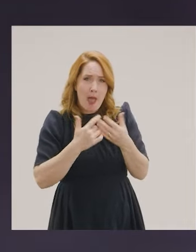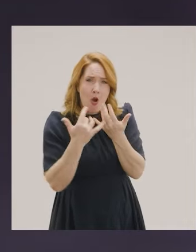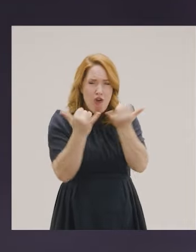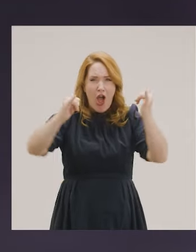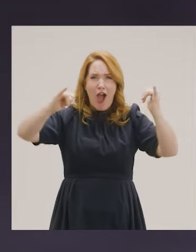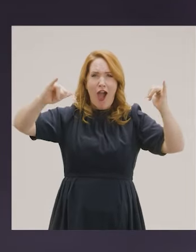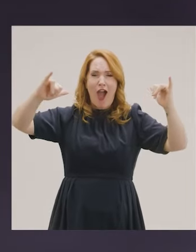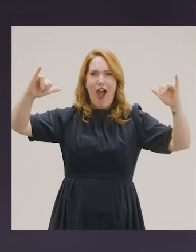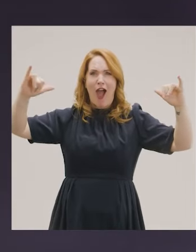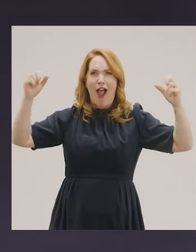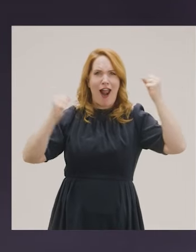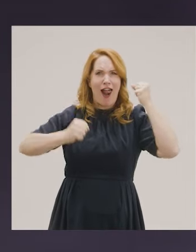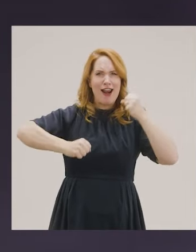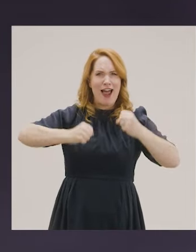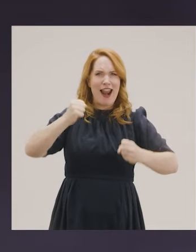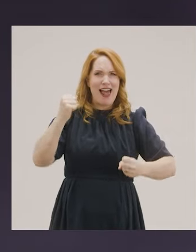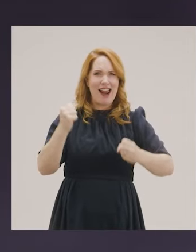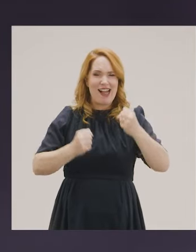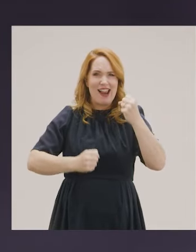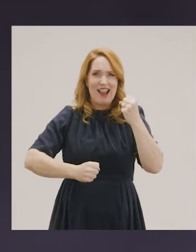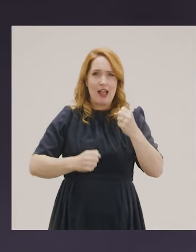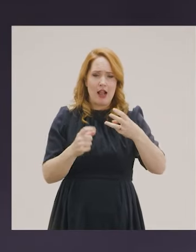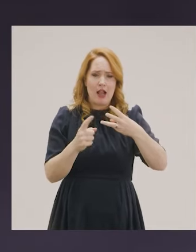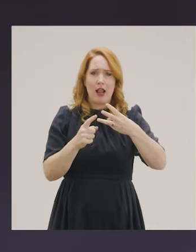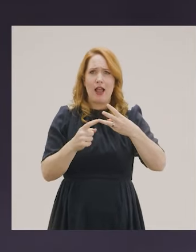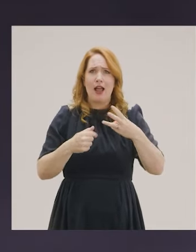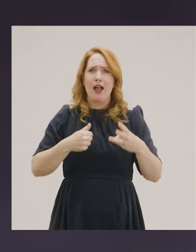you, electric toothbrush. And all hell broke loose.